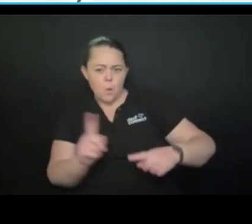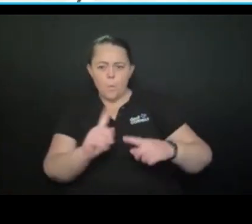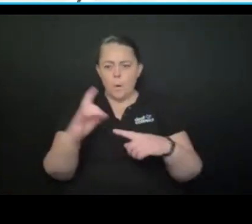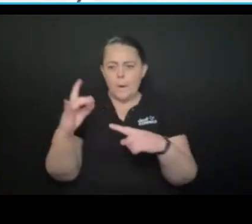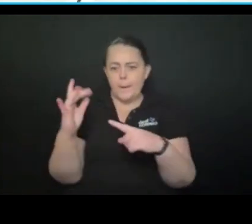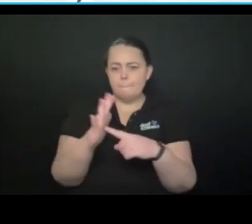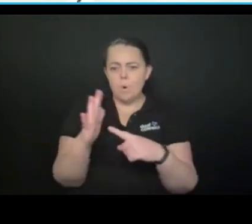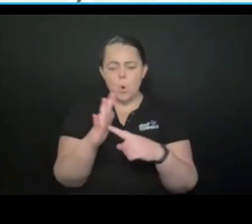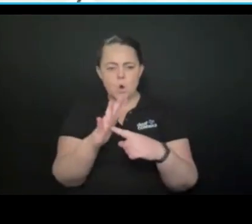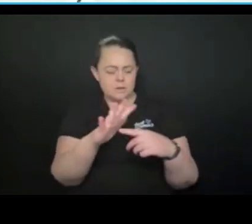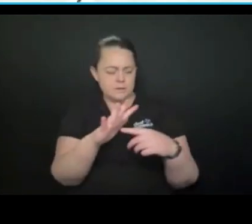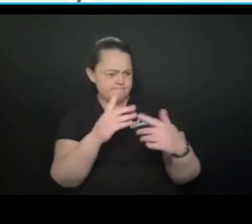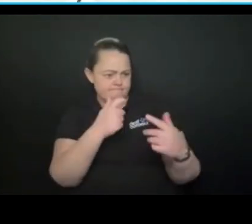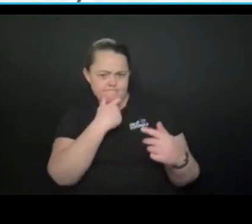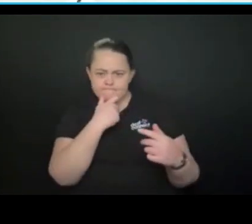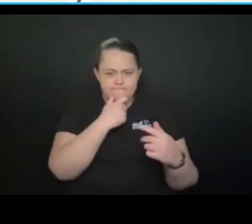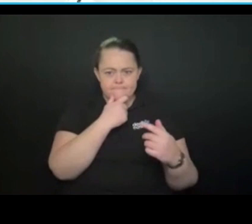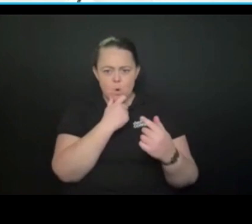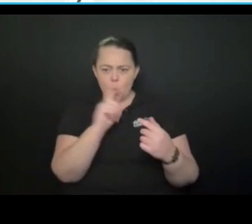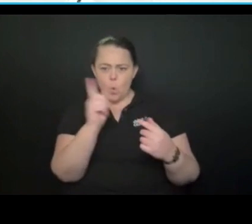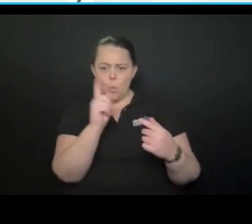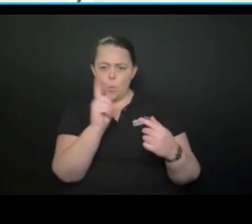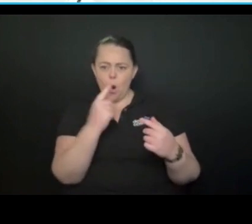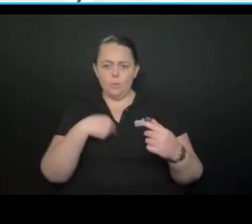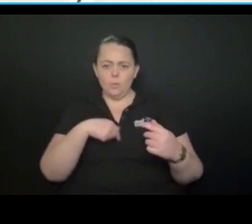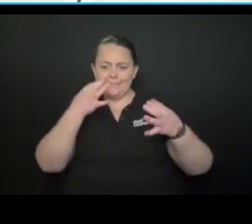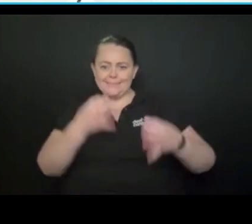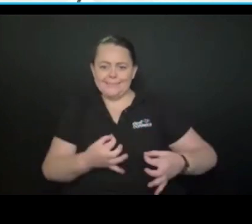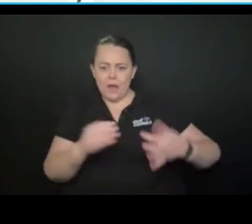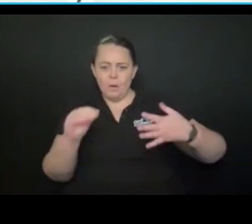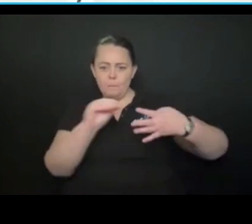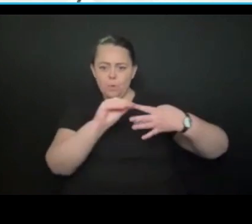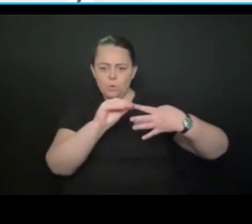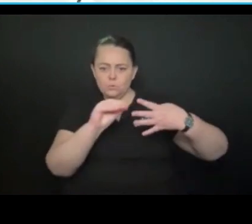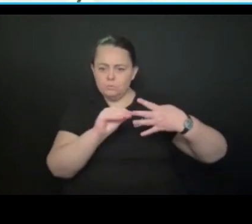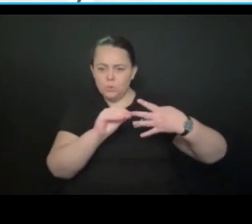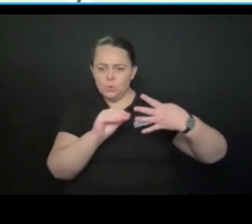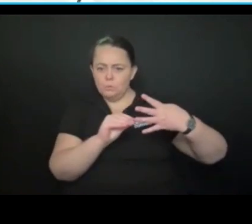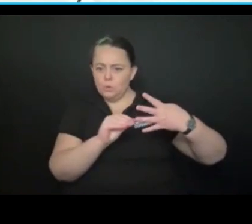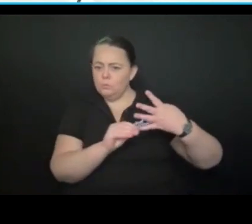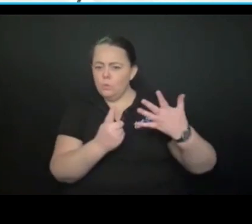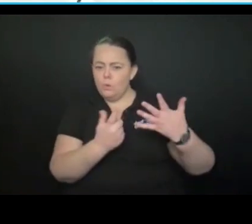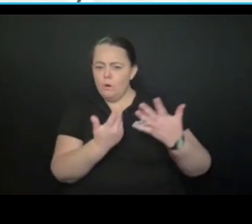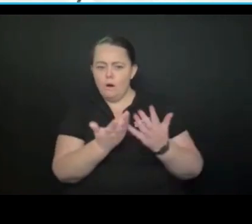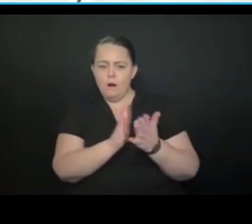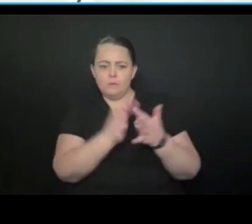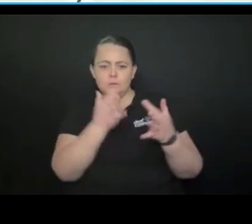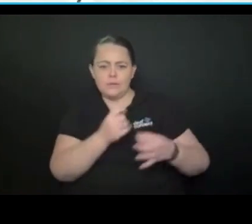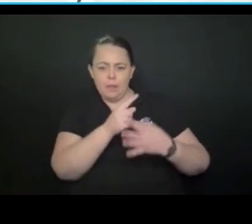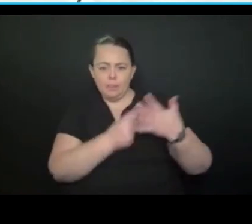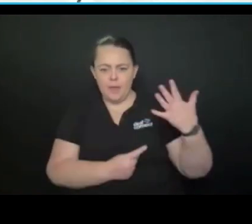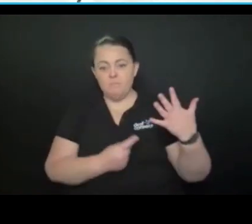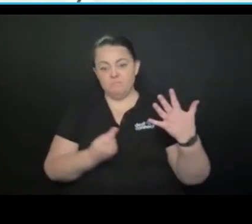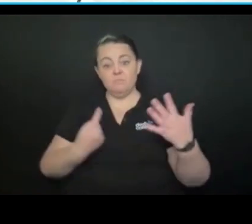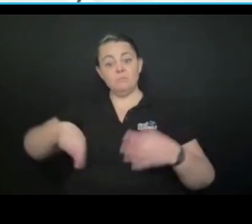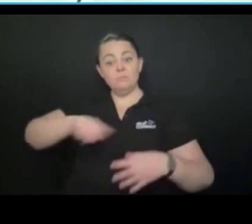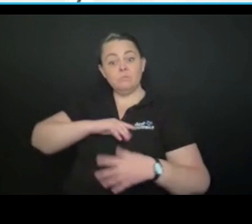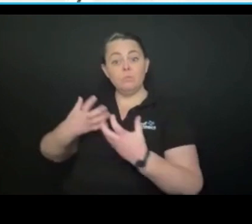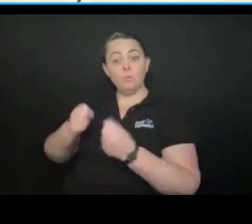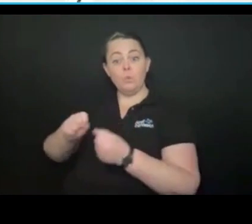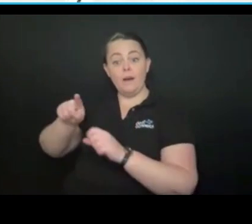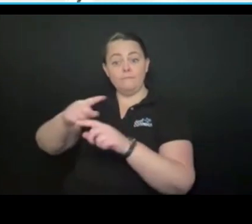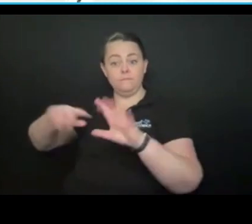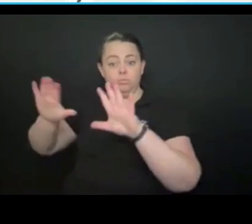and extensive consultation. So the new quality indicators were developed through the process that you can see, which comprised fundamentally